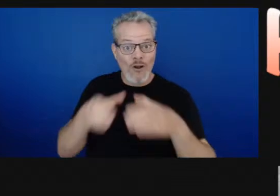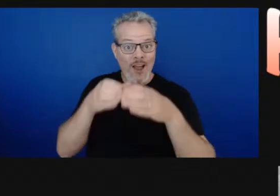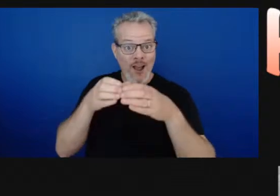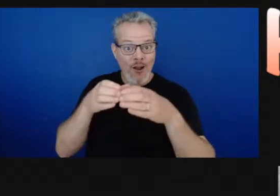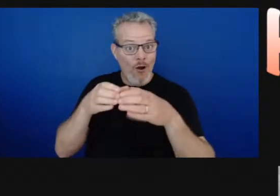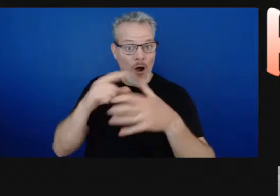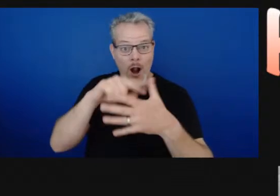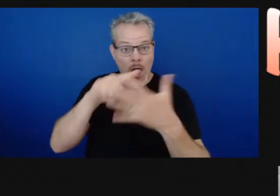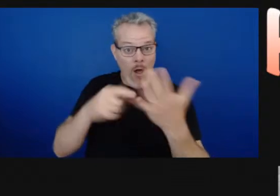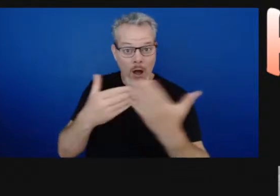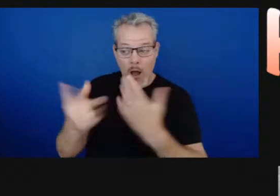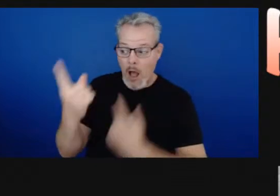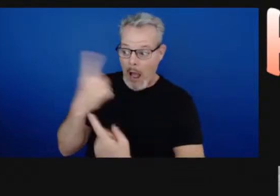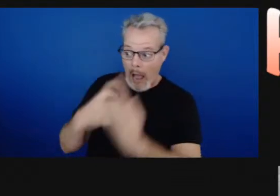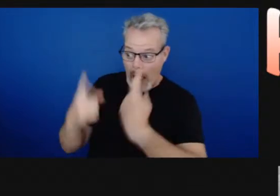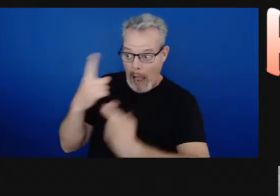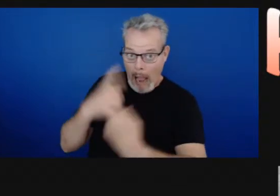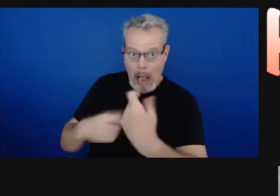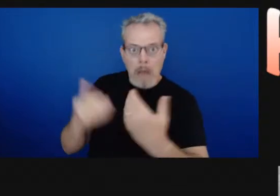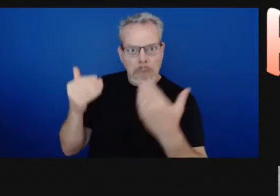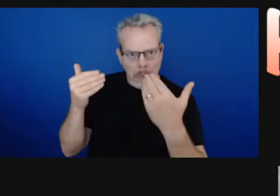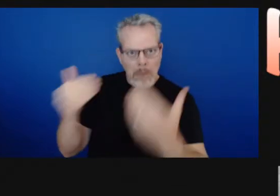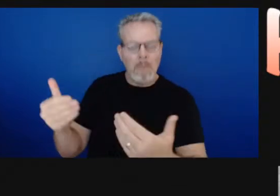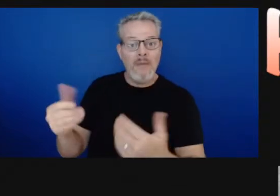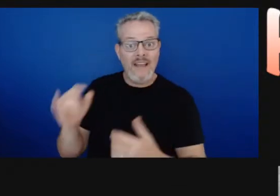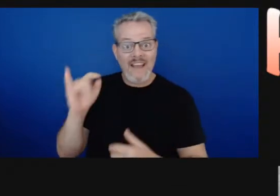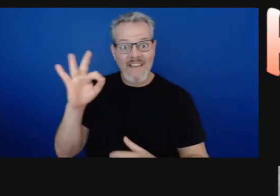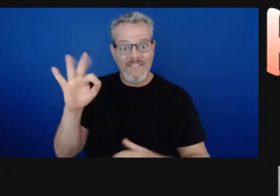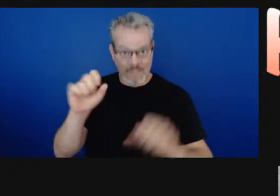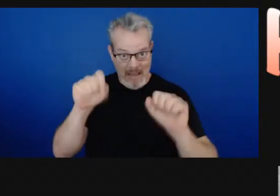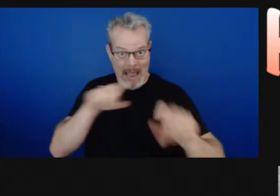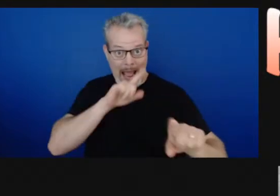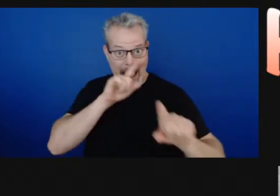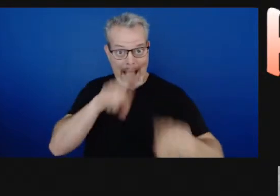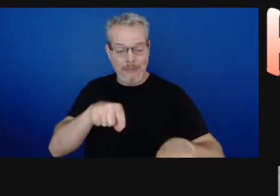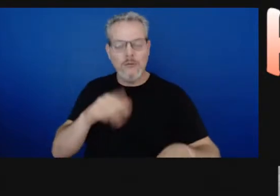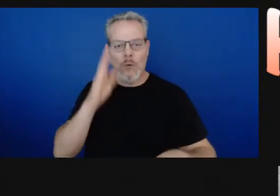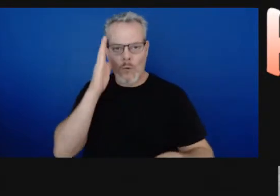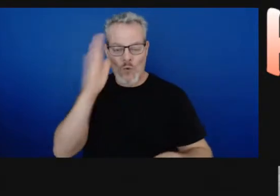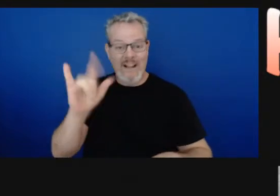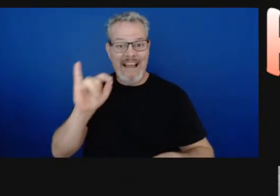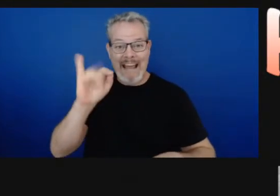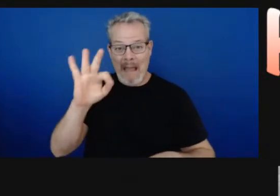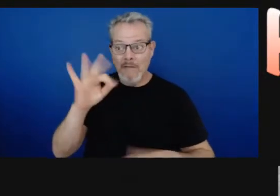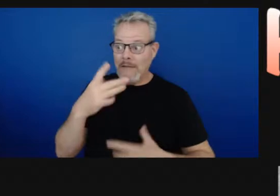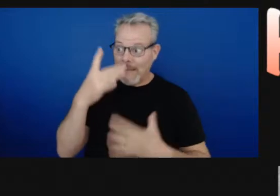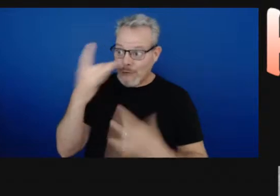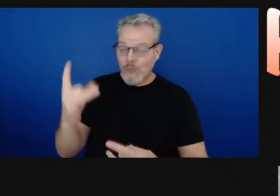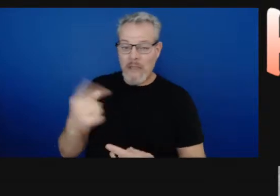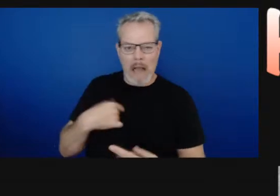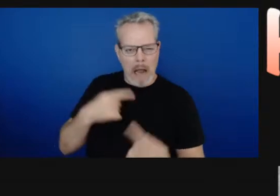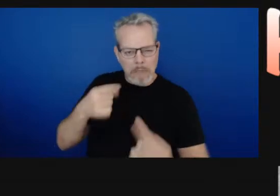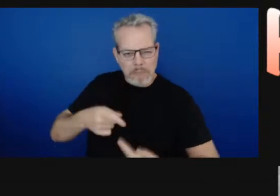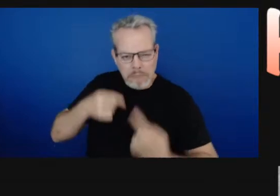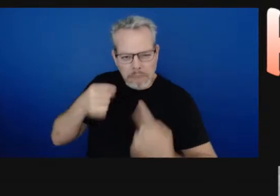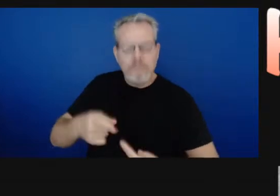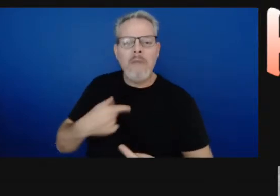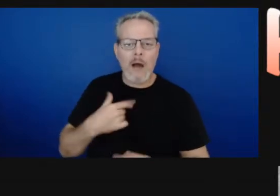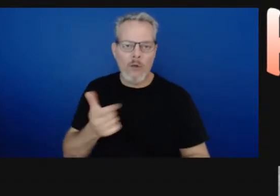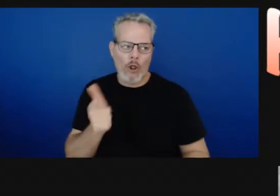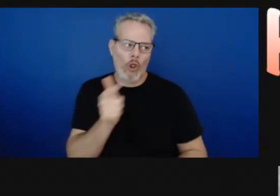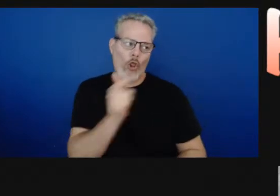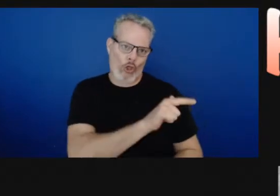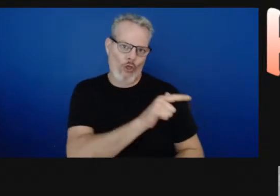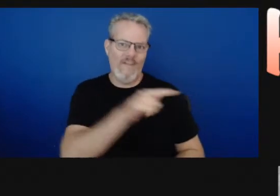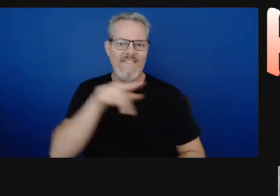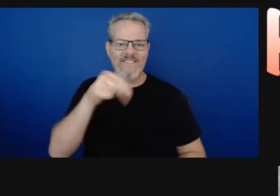I can answer it, I will. If it's interesting or I might struggle with it, we'll pass it to Phil. Mahalo, Dane, for leading that discussion on the chat